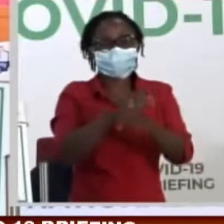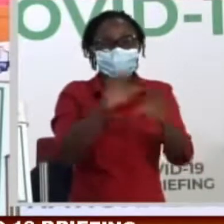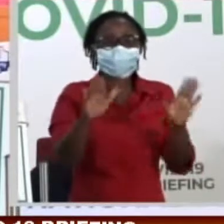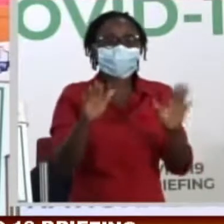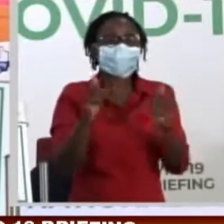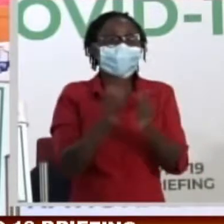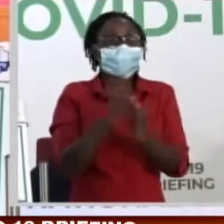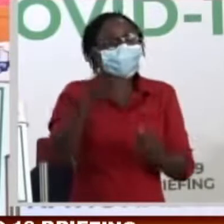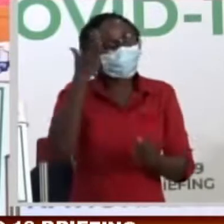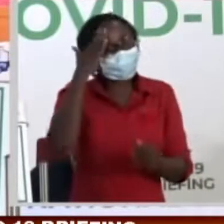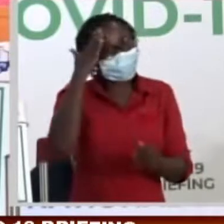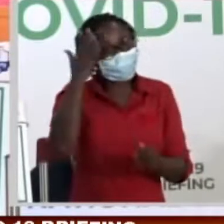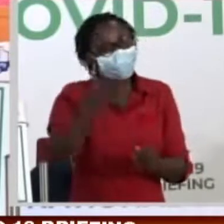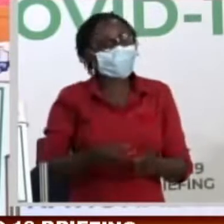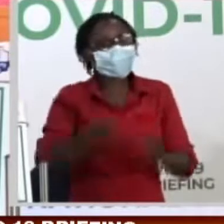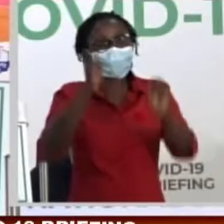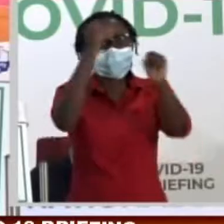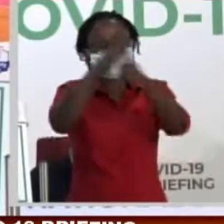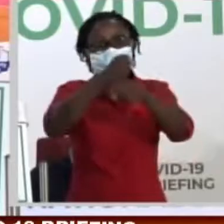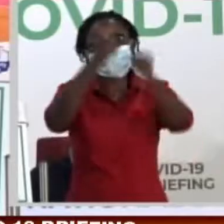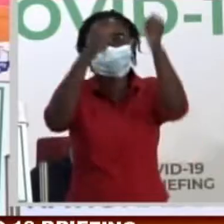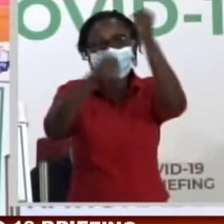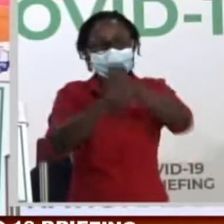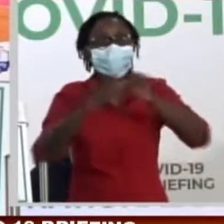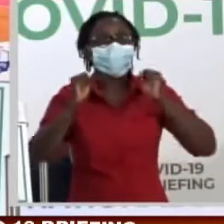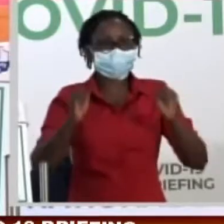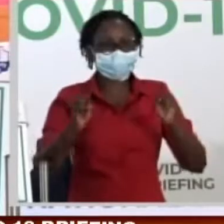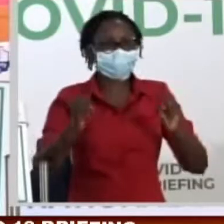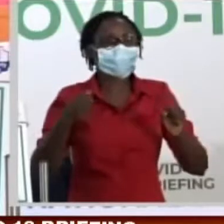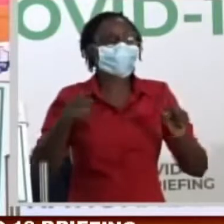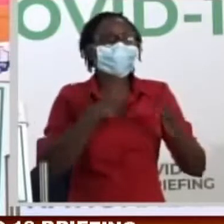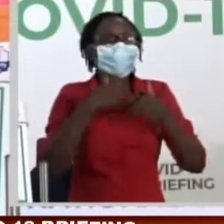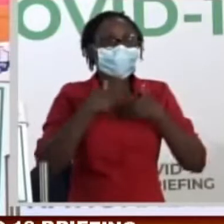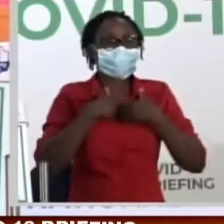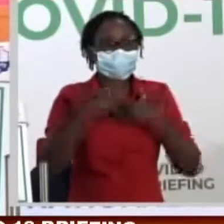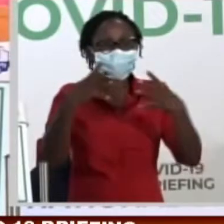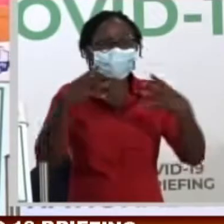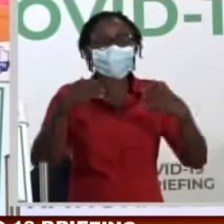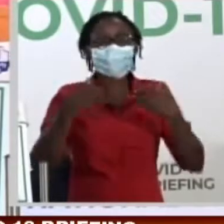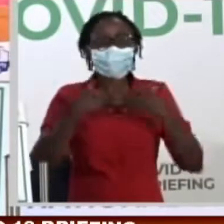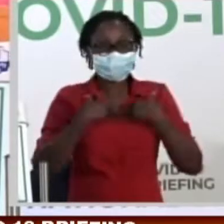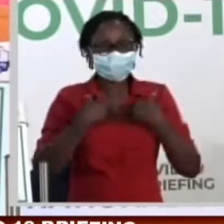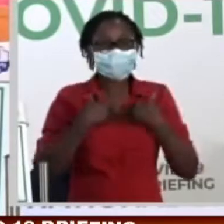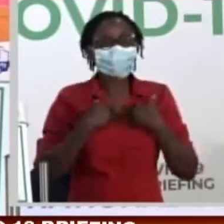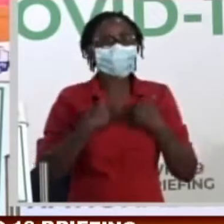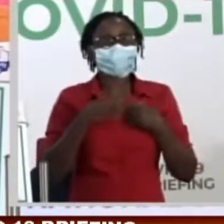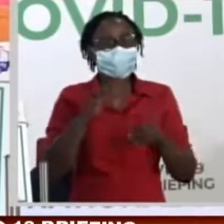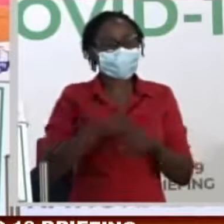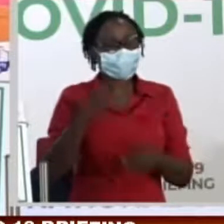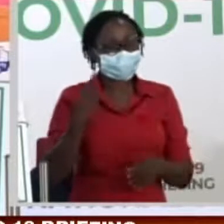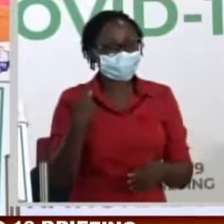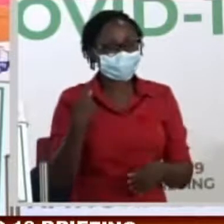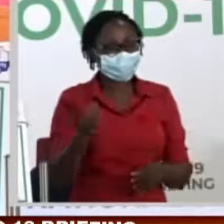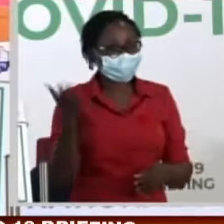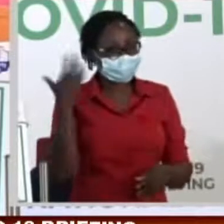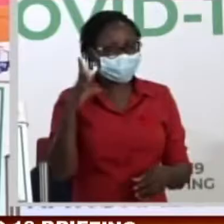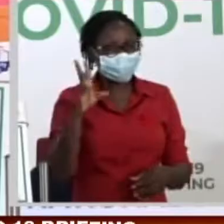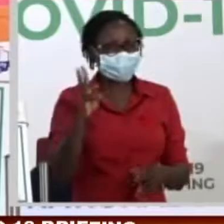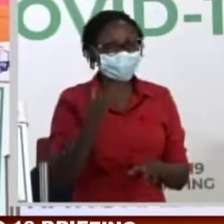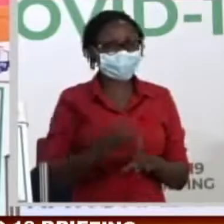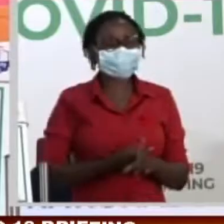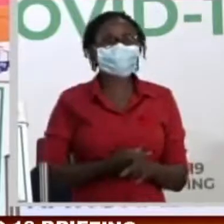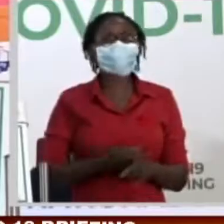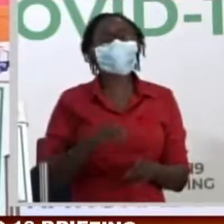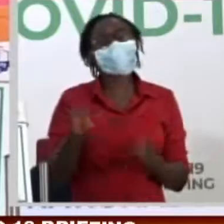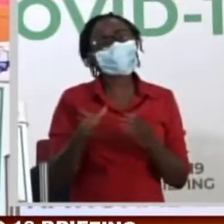and system strengthening we have achieved over the past 6 months, even though I hasten to